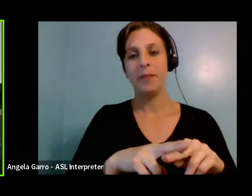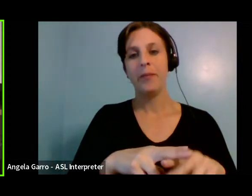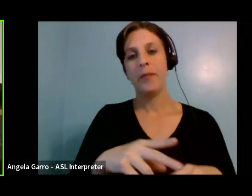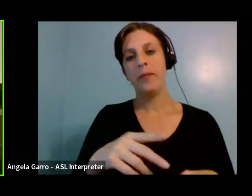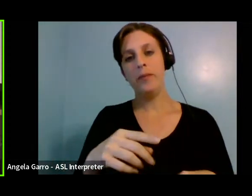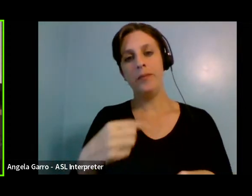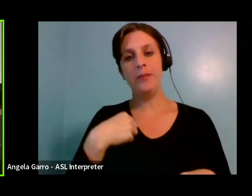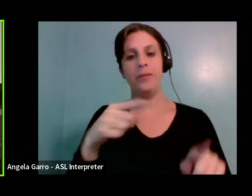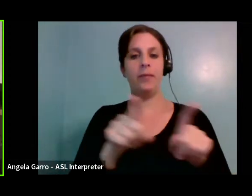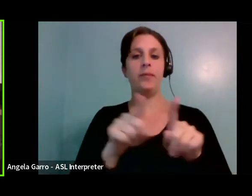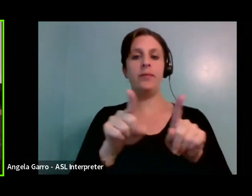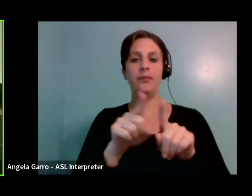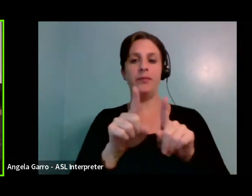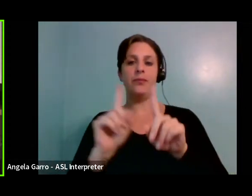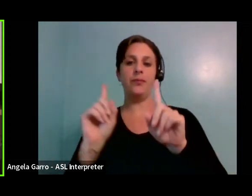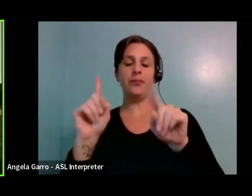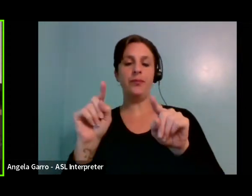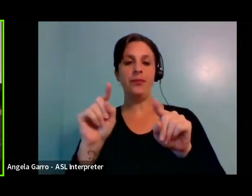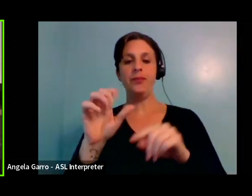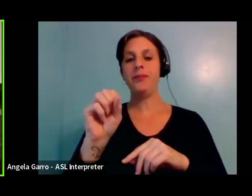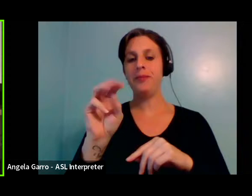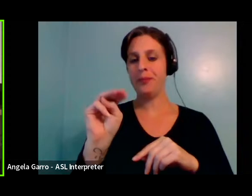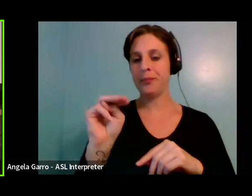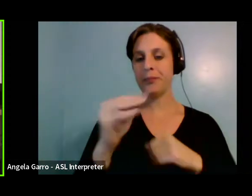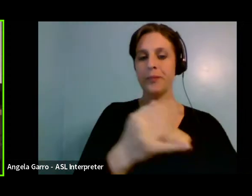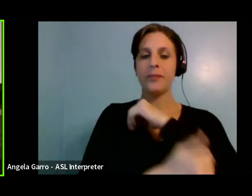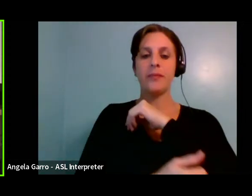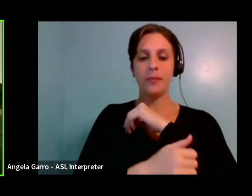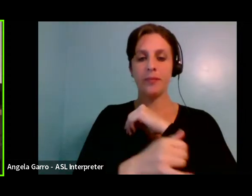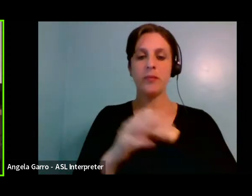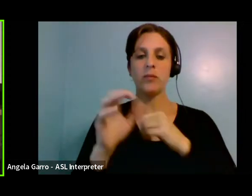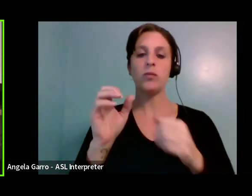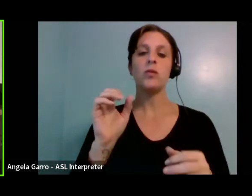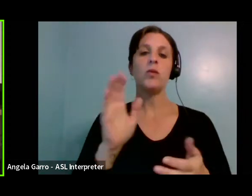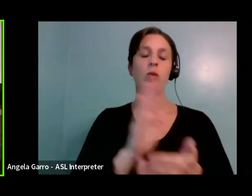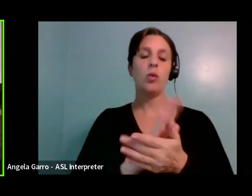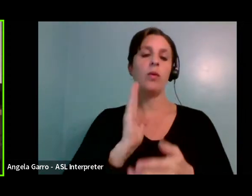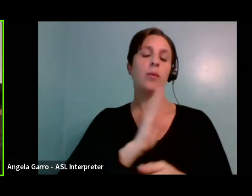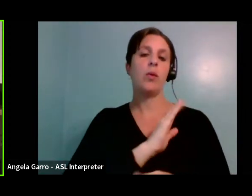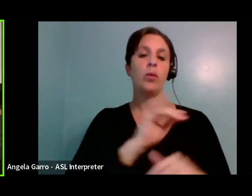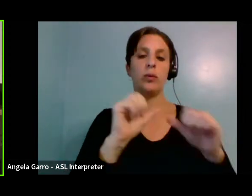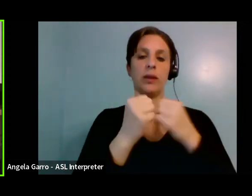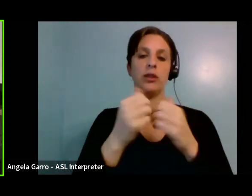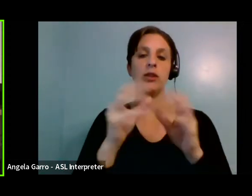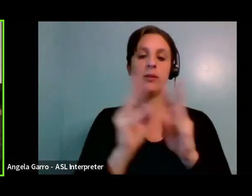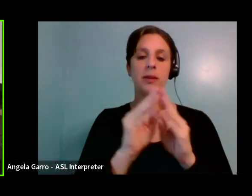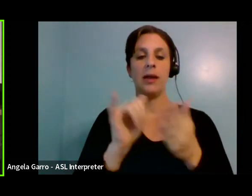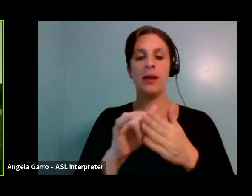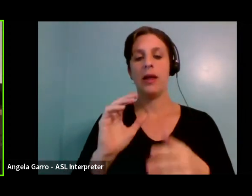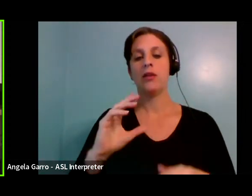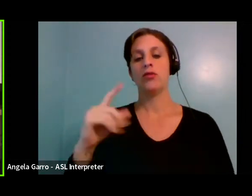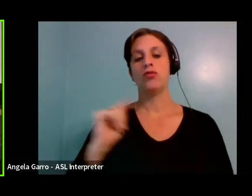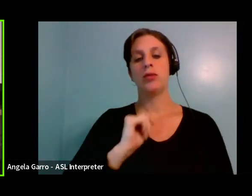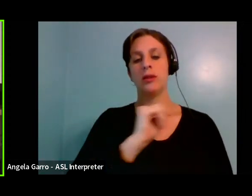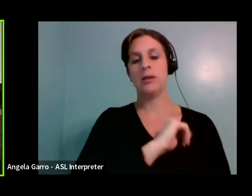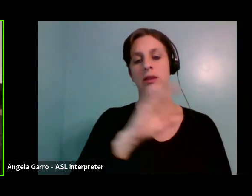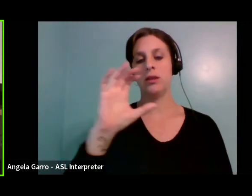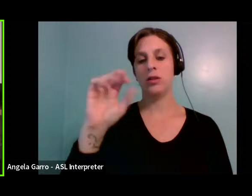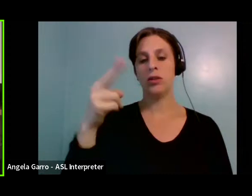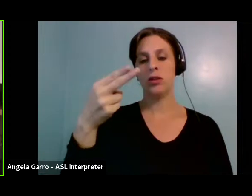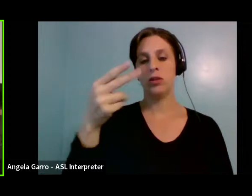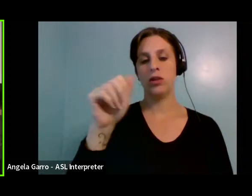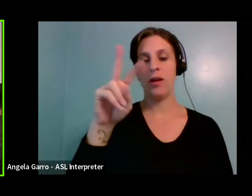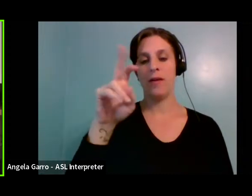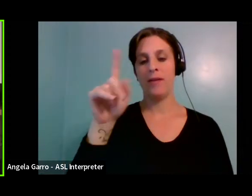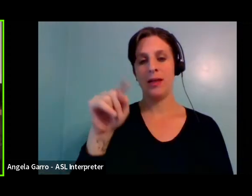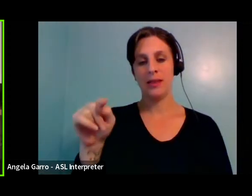I also attended the San Mateo County School Board Association meeting that Trustee Chavez did.